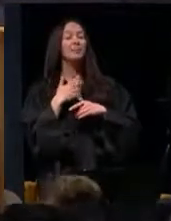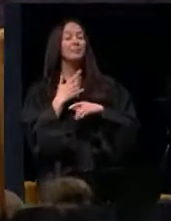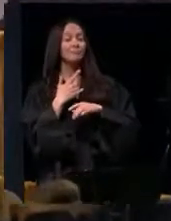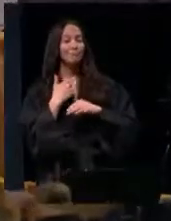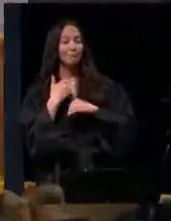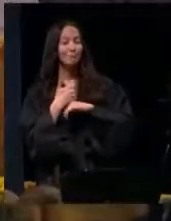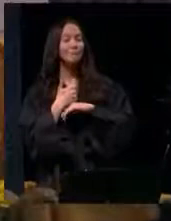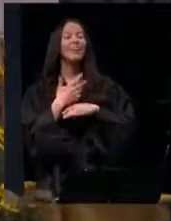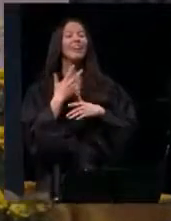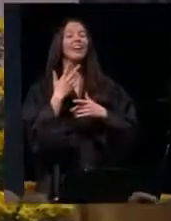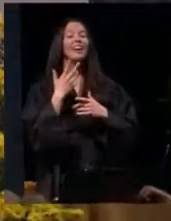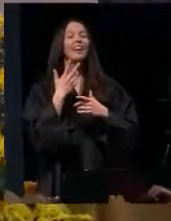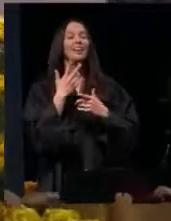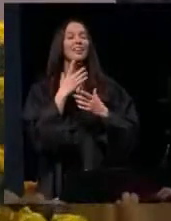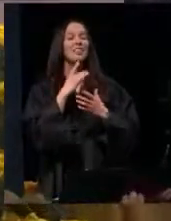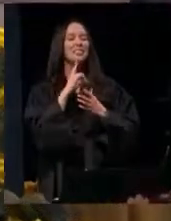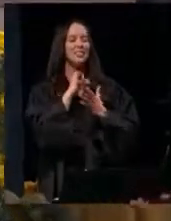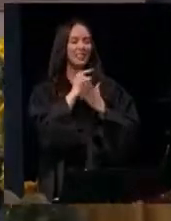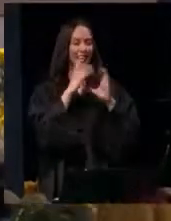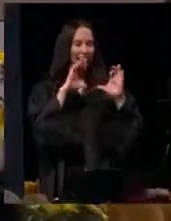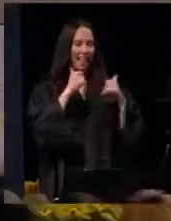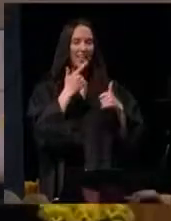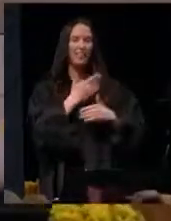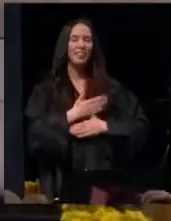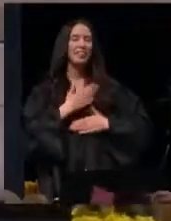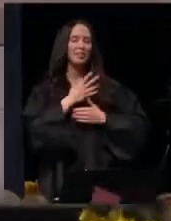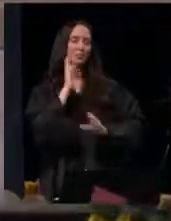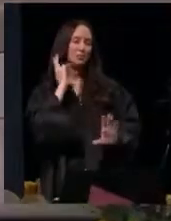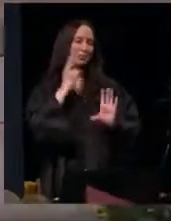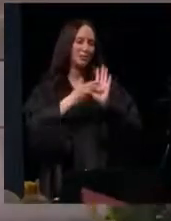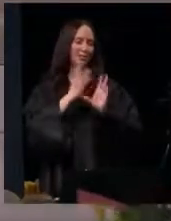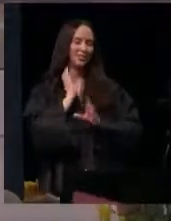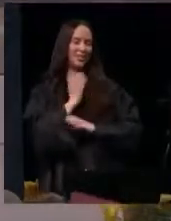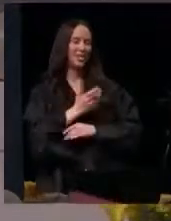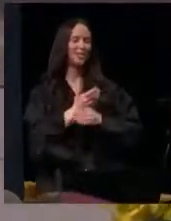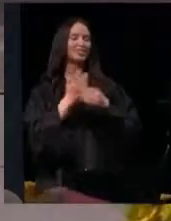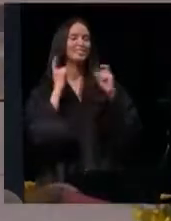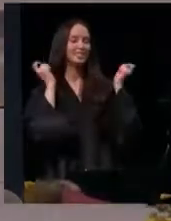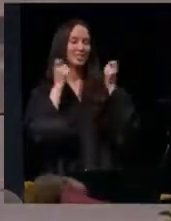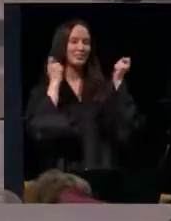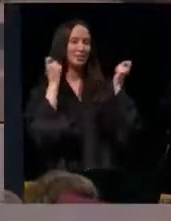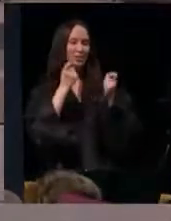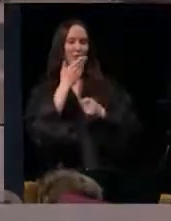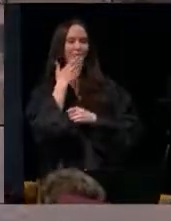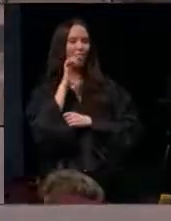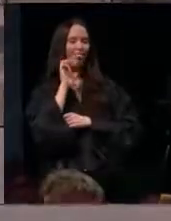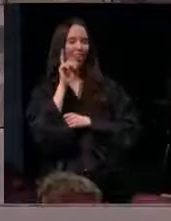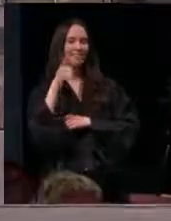I'd like to thank everyone for joining us on this day of celebration. Good luck, graduates.